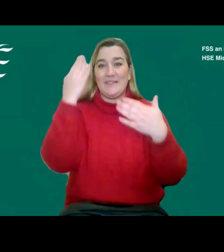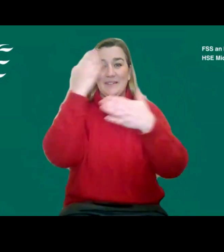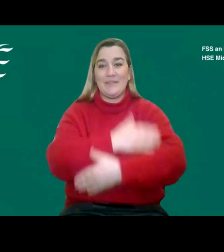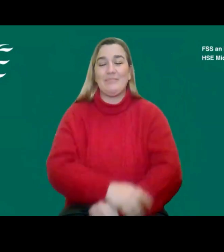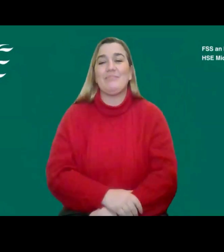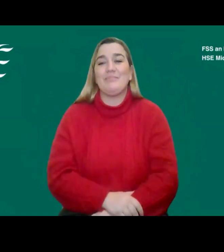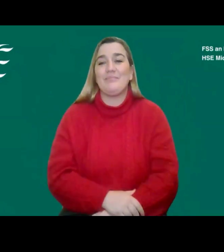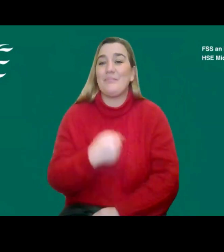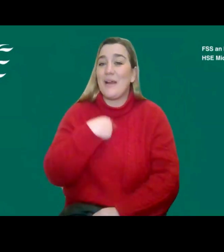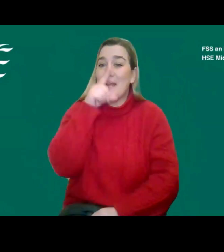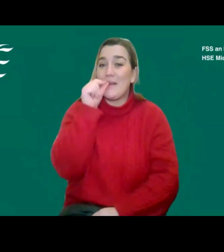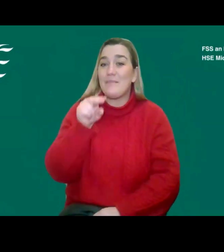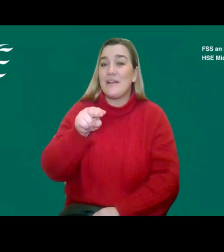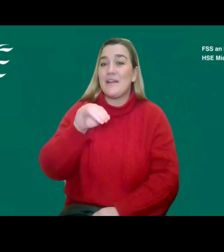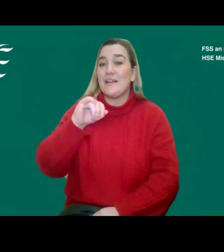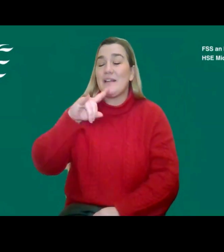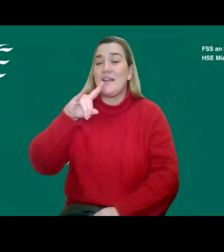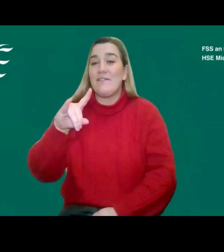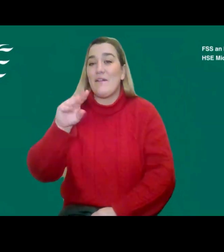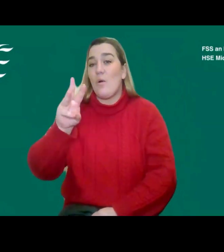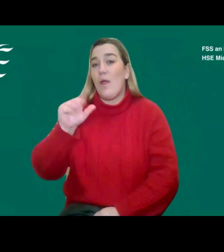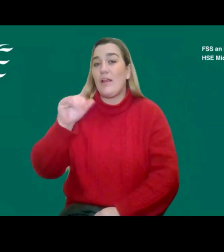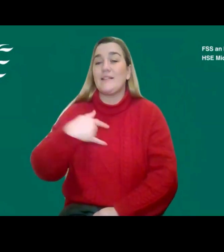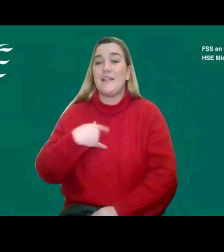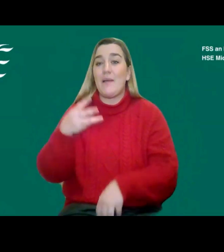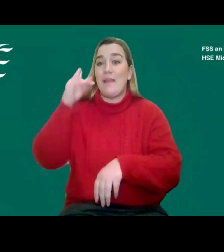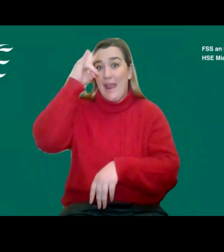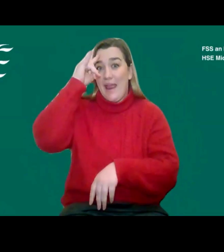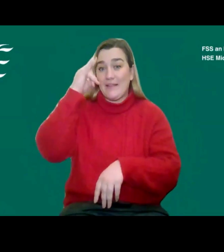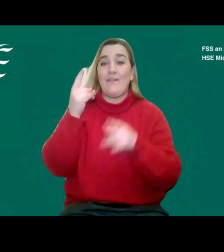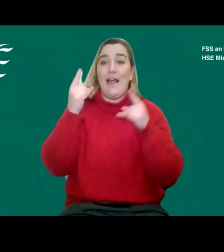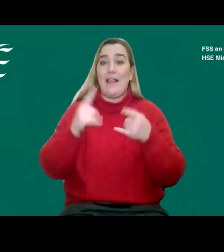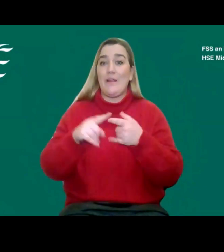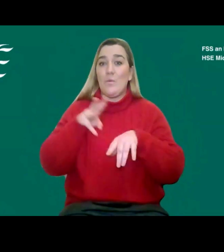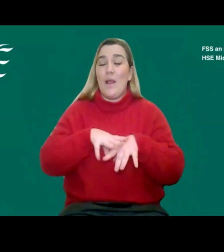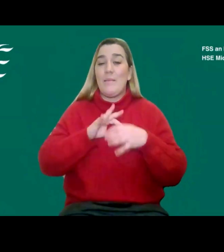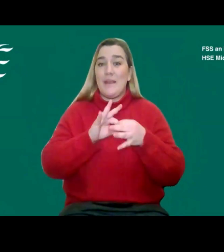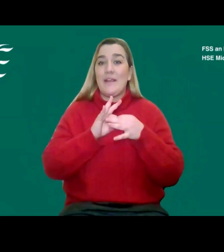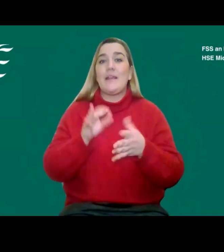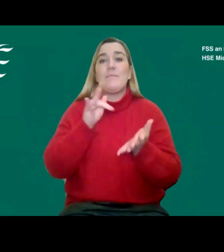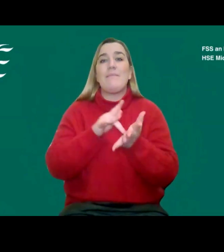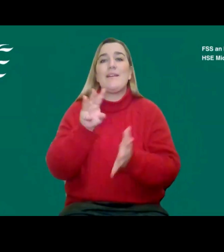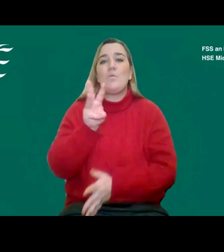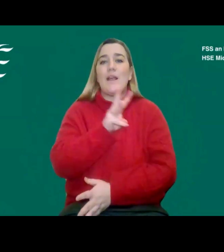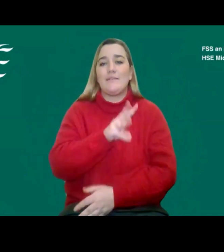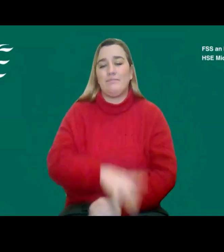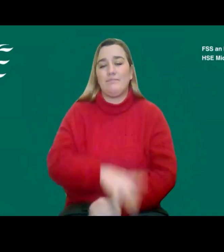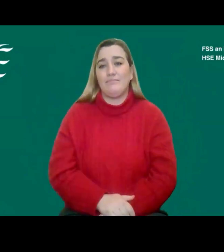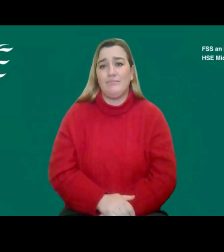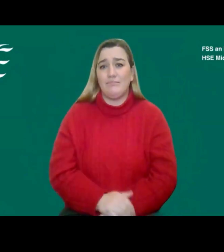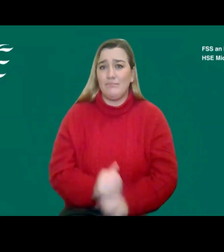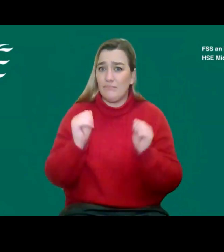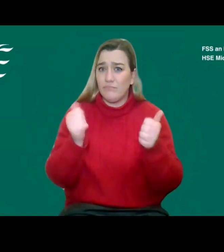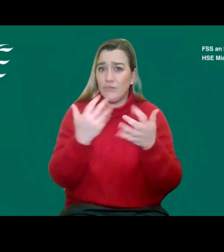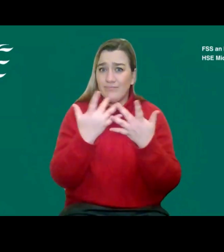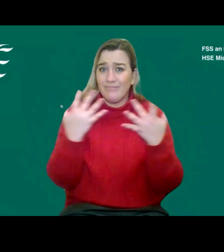name is Niamh Wallace, and I'm the Head of Health and Wellbeing Services here in the HSE Mid West. It's great that so many of you